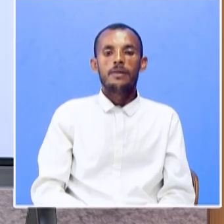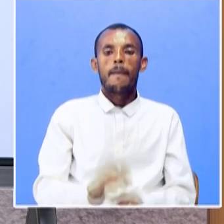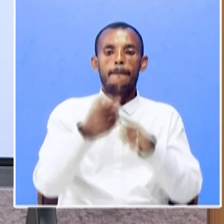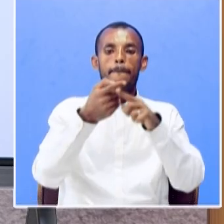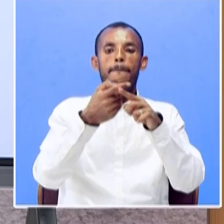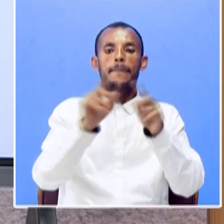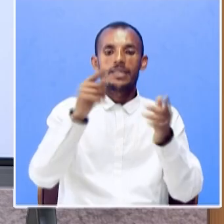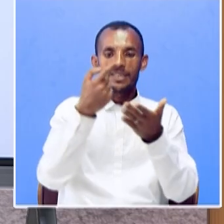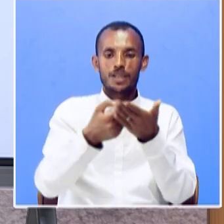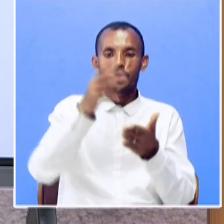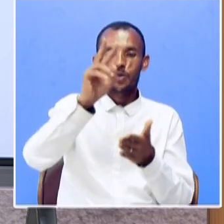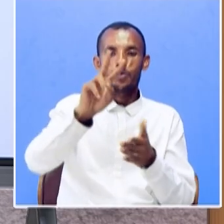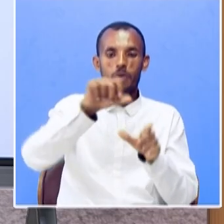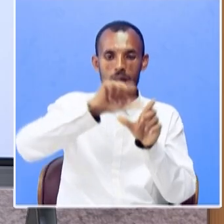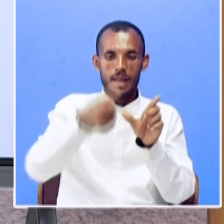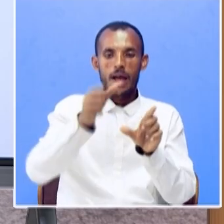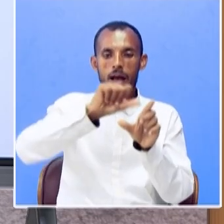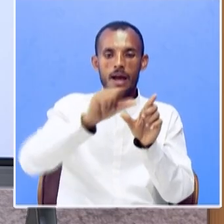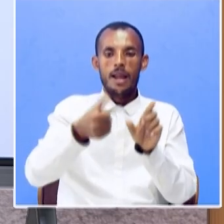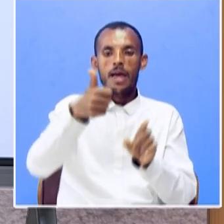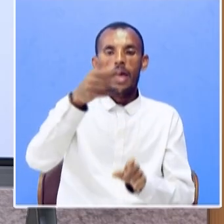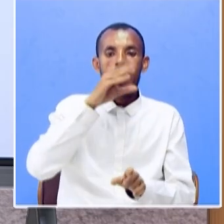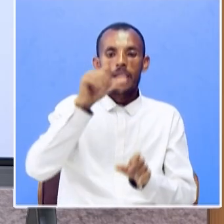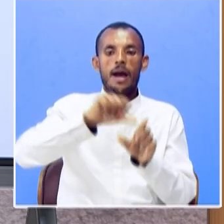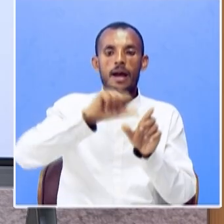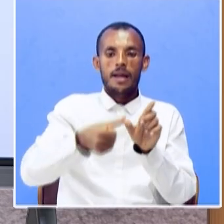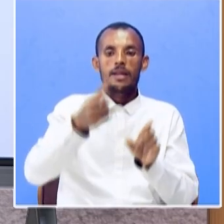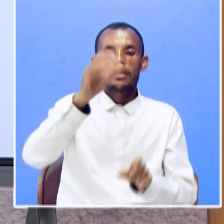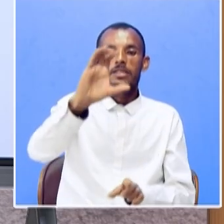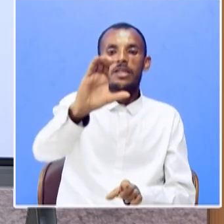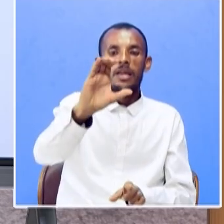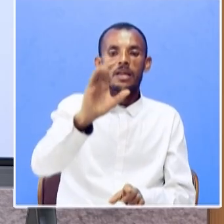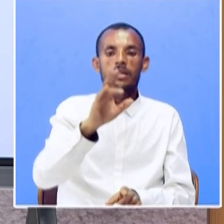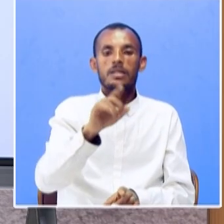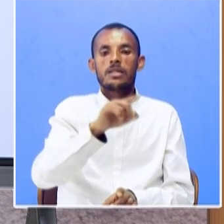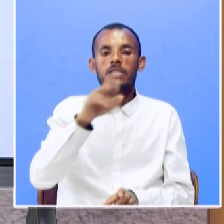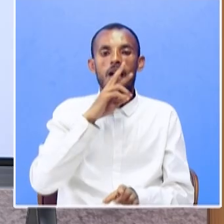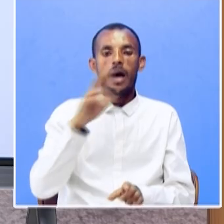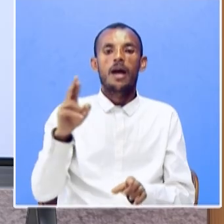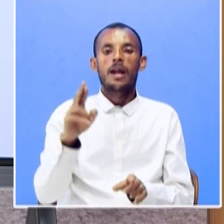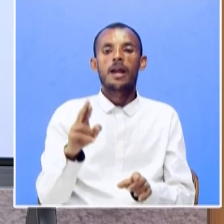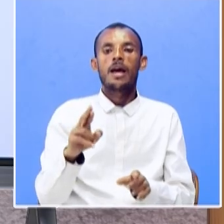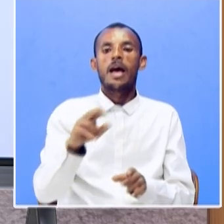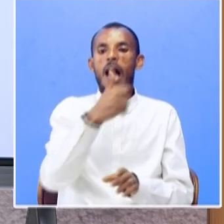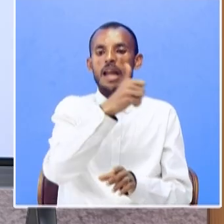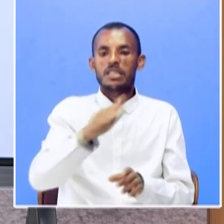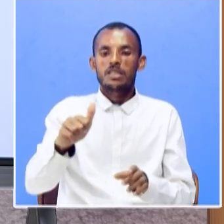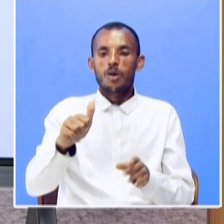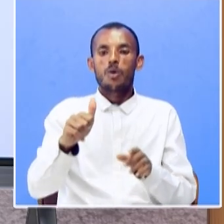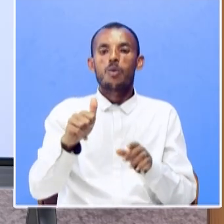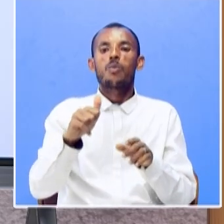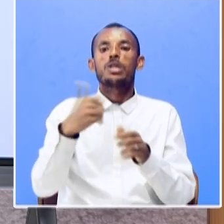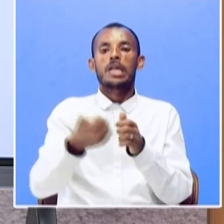But these two angles, angle A and angle C, they are consecutive, adjacent or consecutive angles of